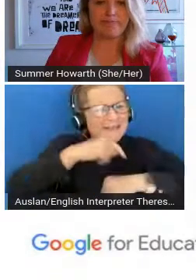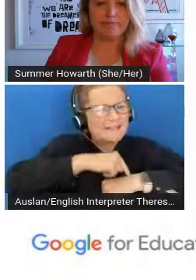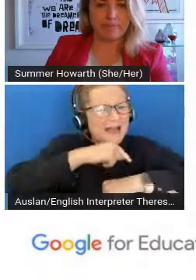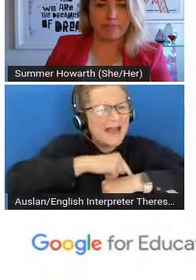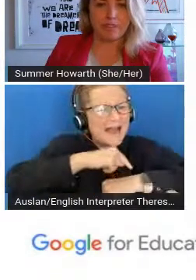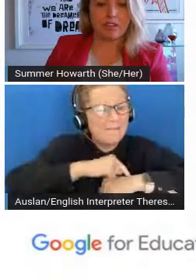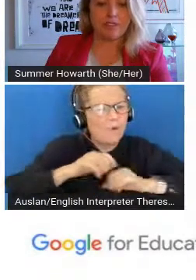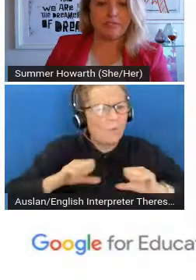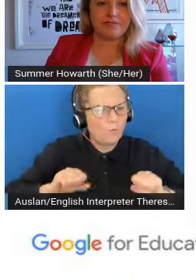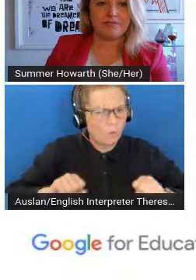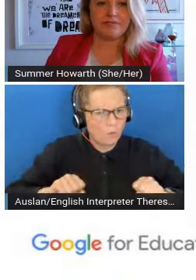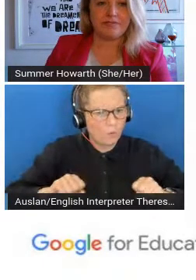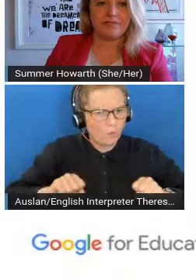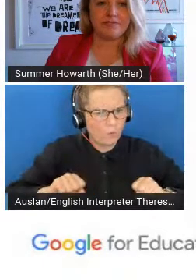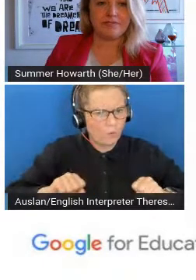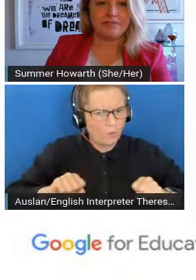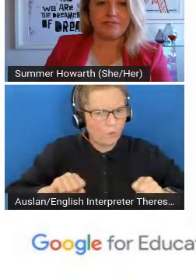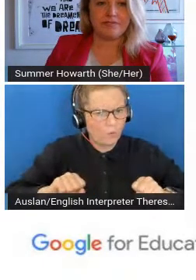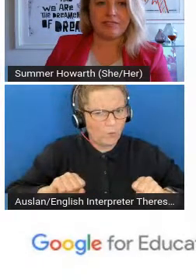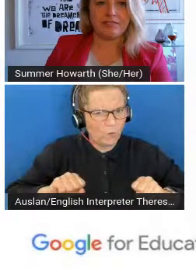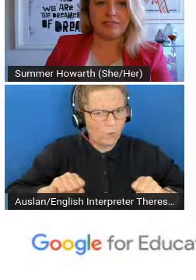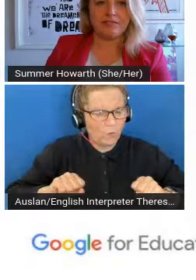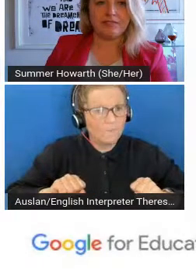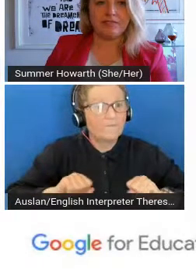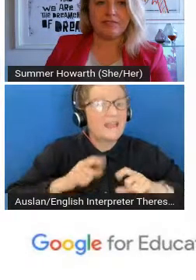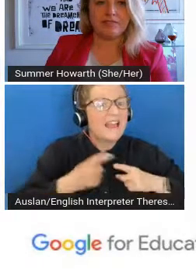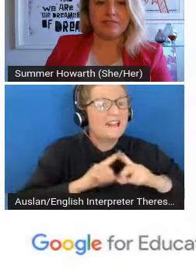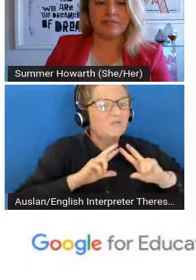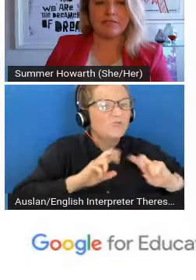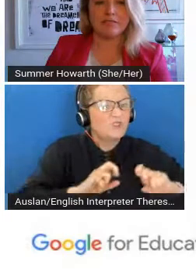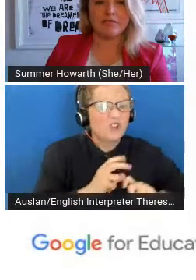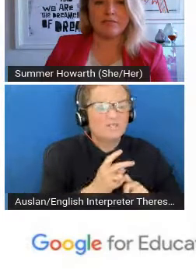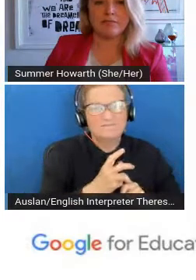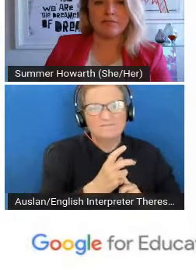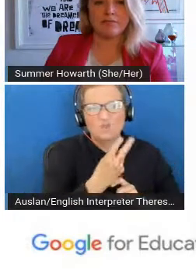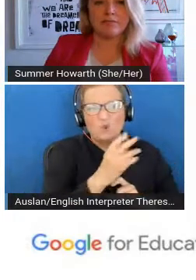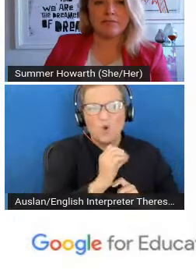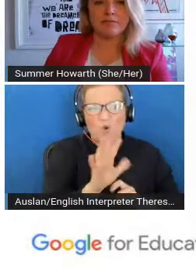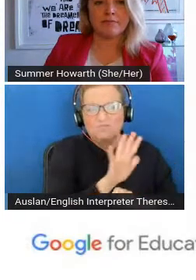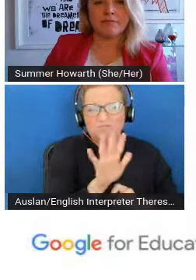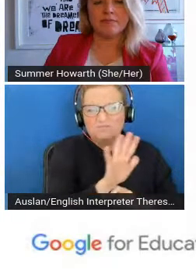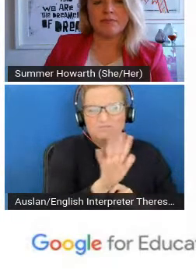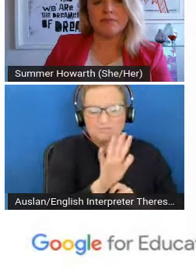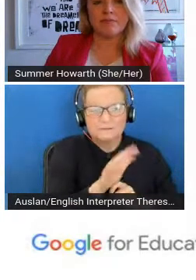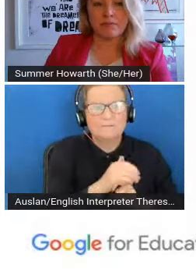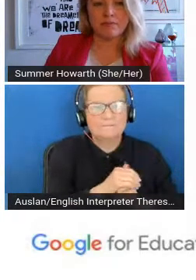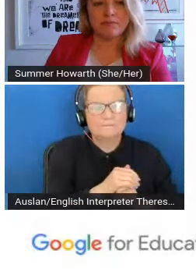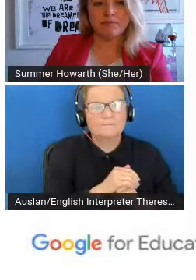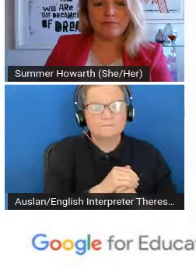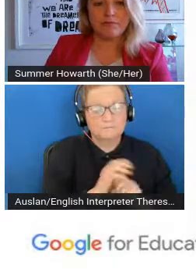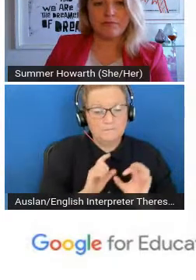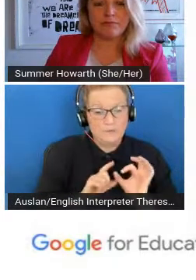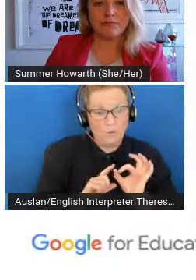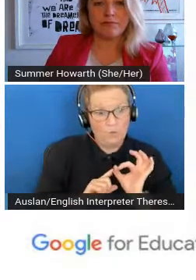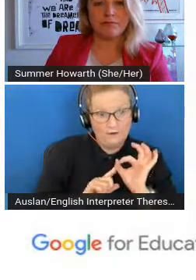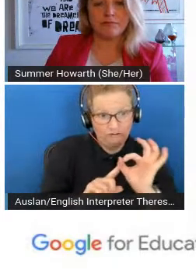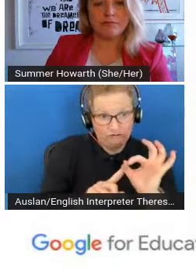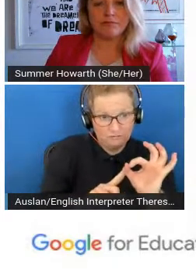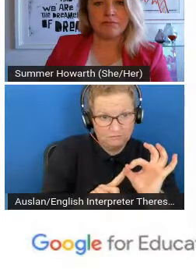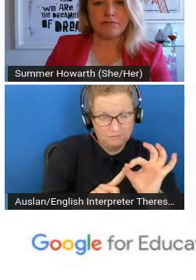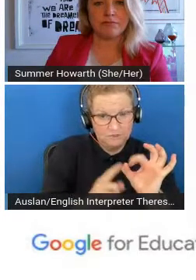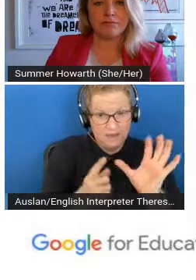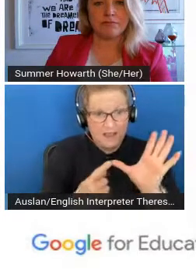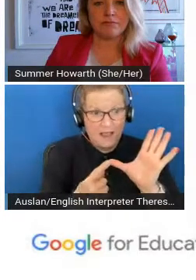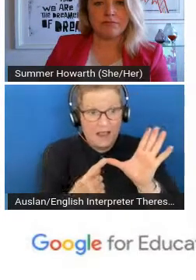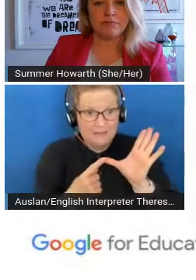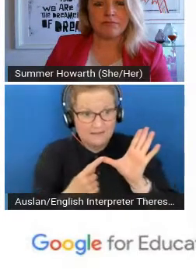early 2000s, there was research in England that the average time between a question being asked and responded to in class was under